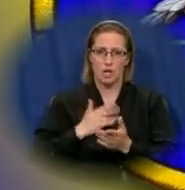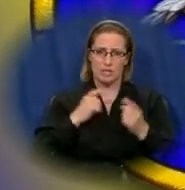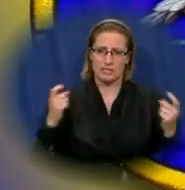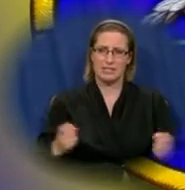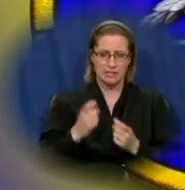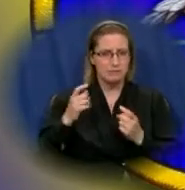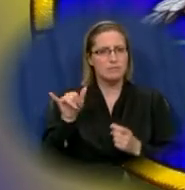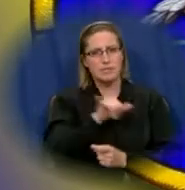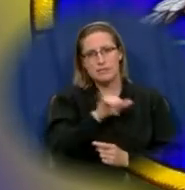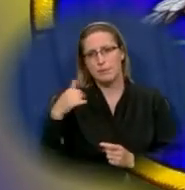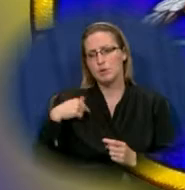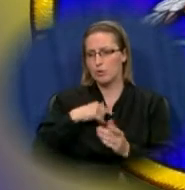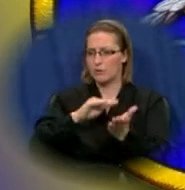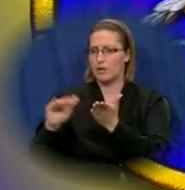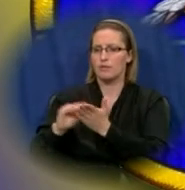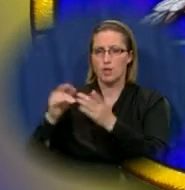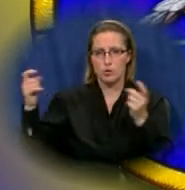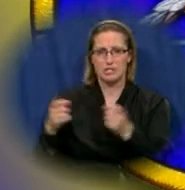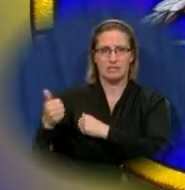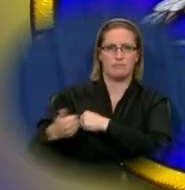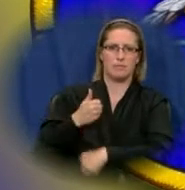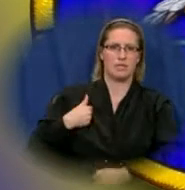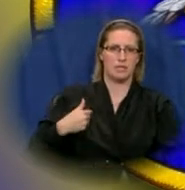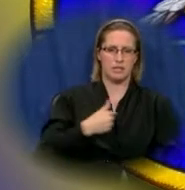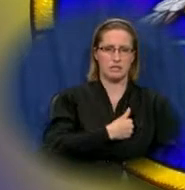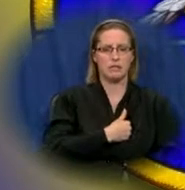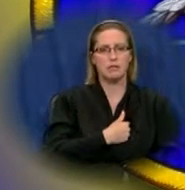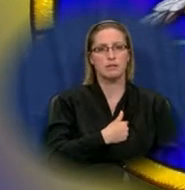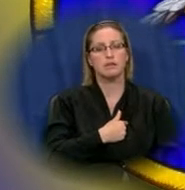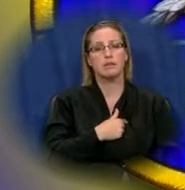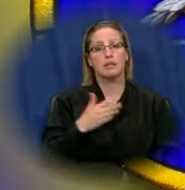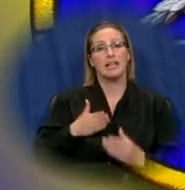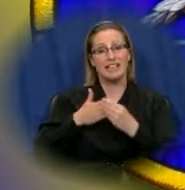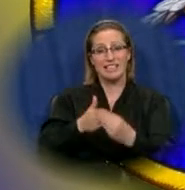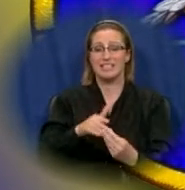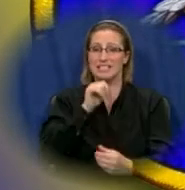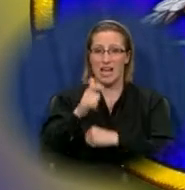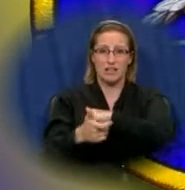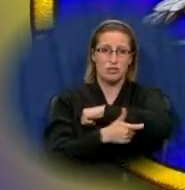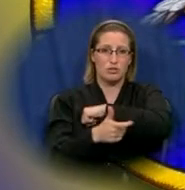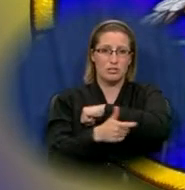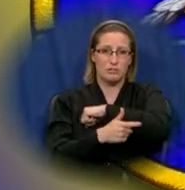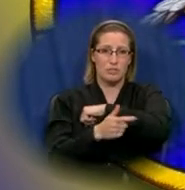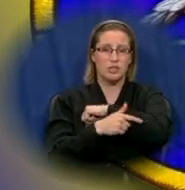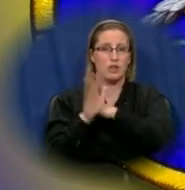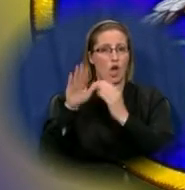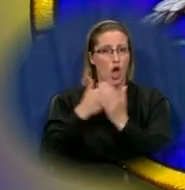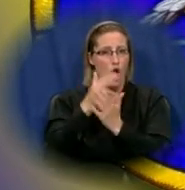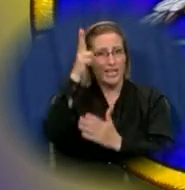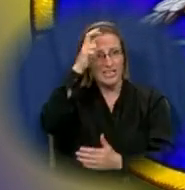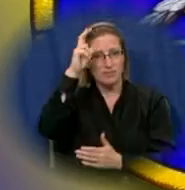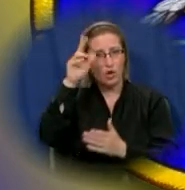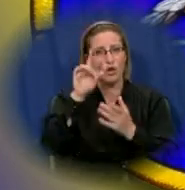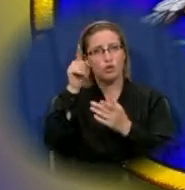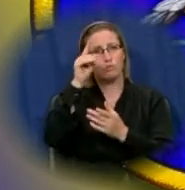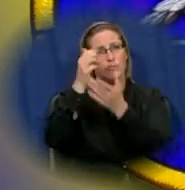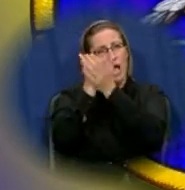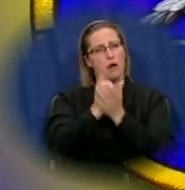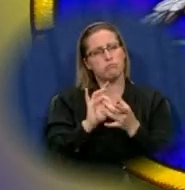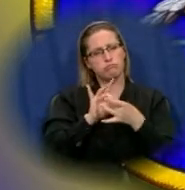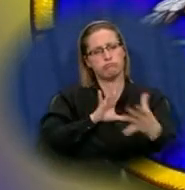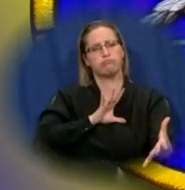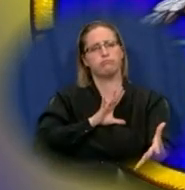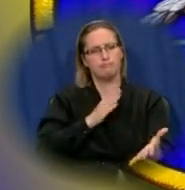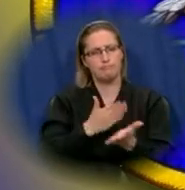our trespasses, as we forgive those who trespass against us. And lead us not into temptation, but deliver us